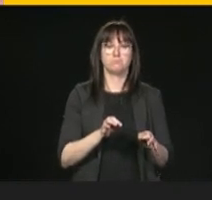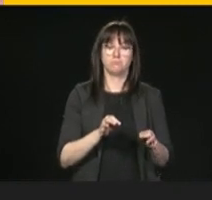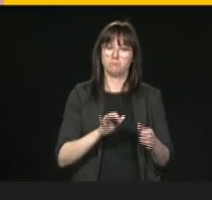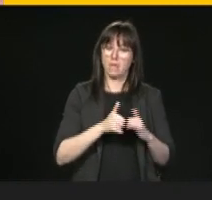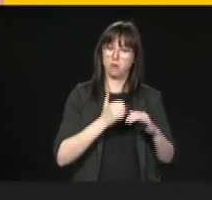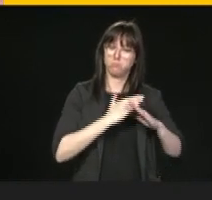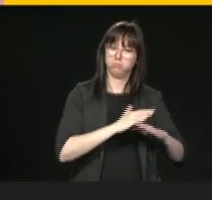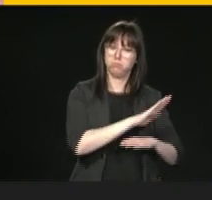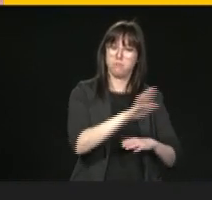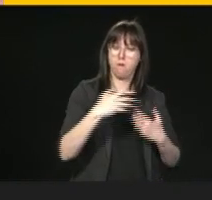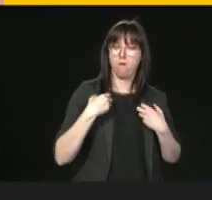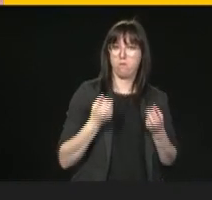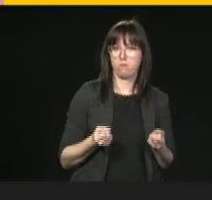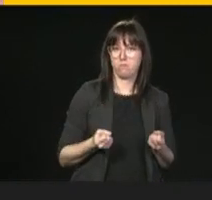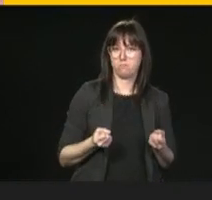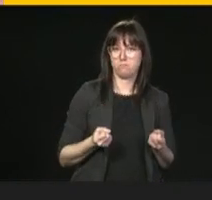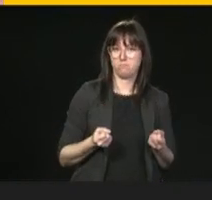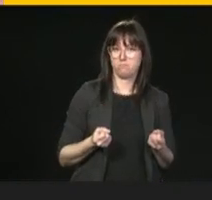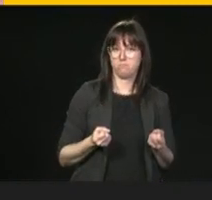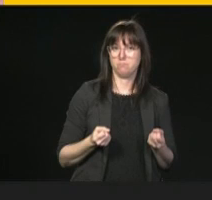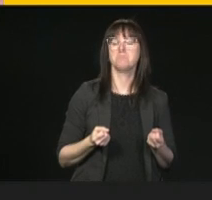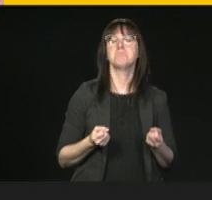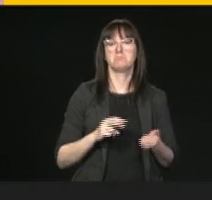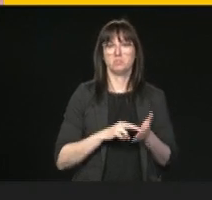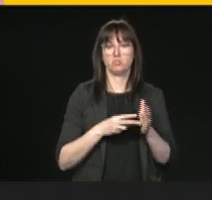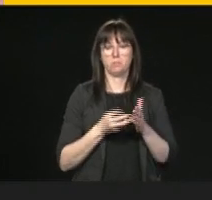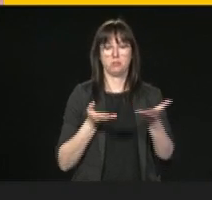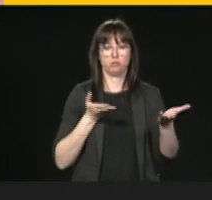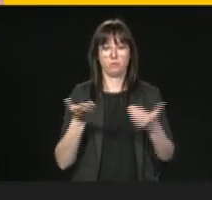Service Canada services will continue to be offered